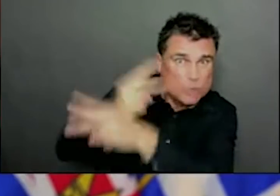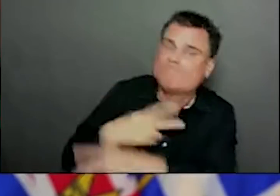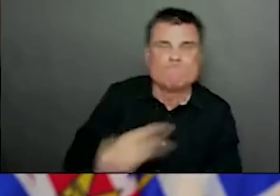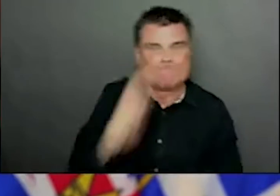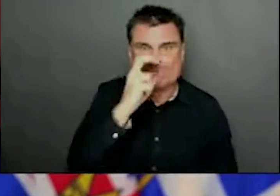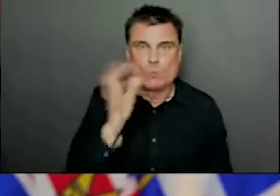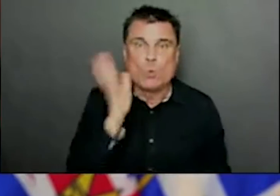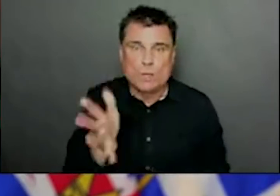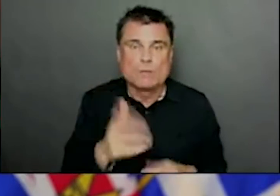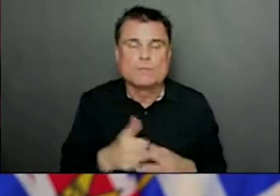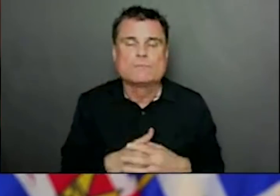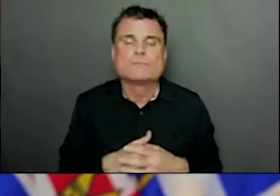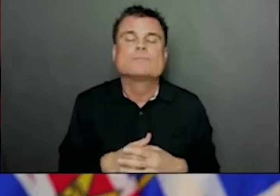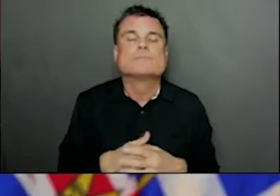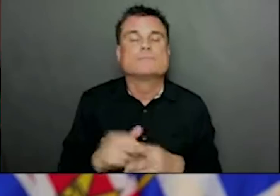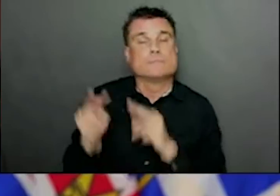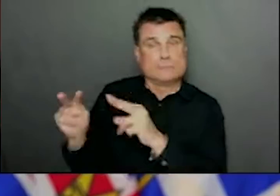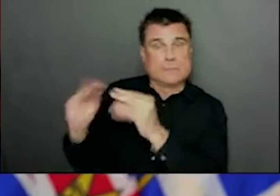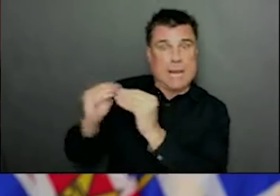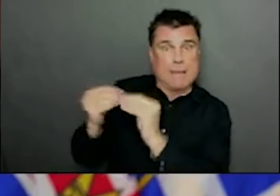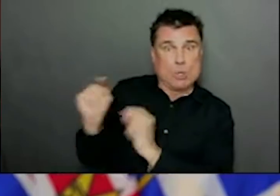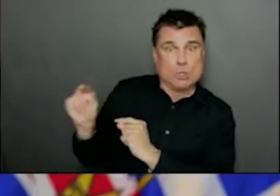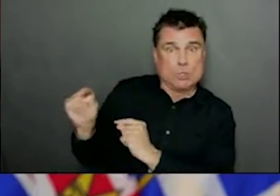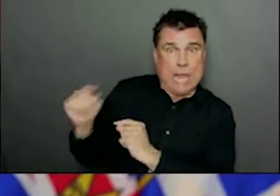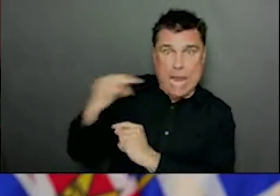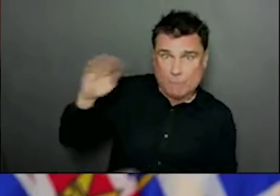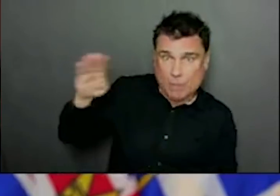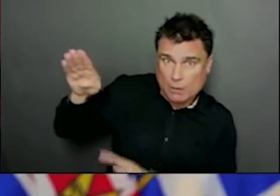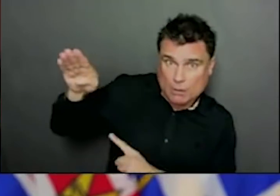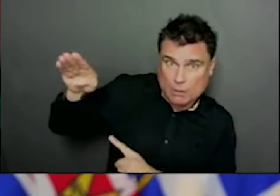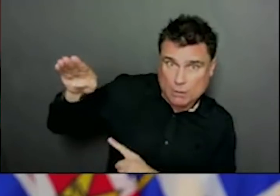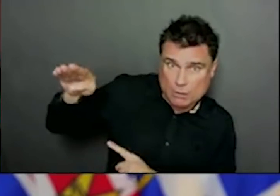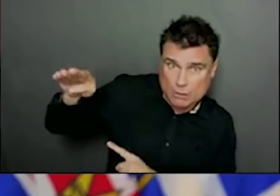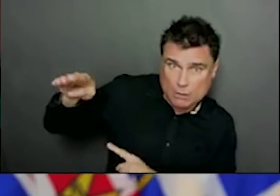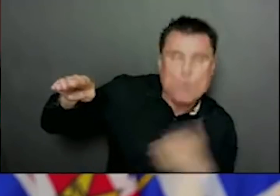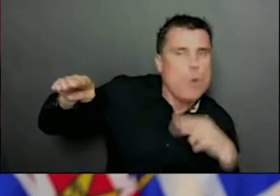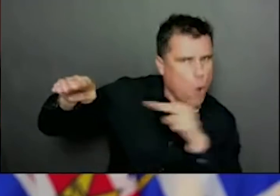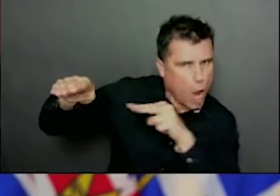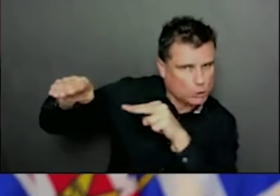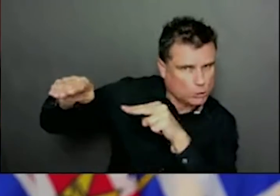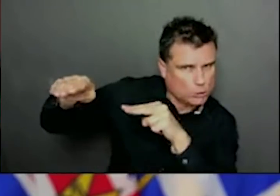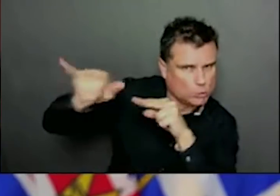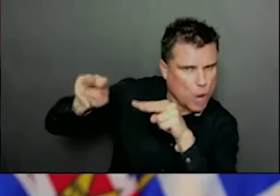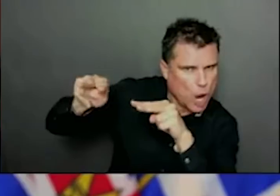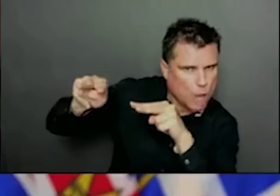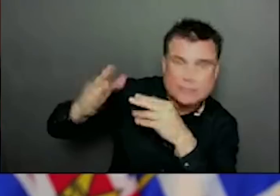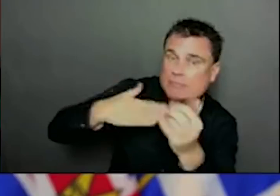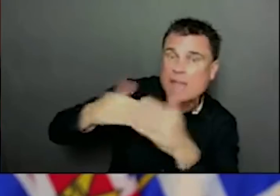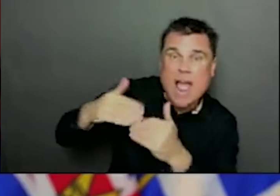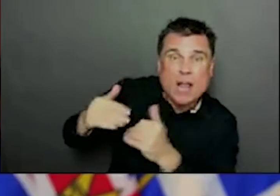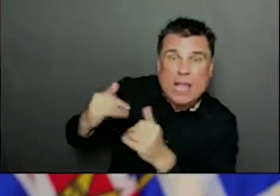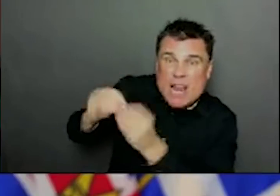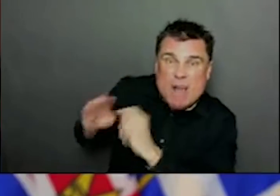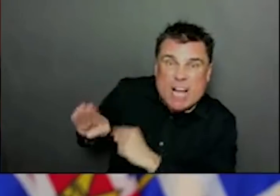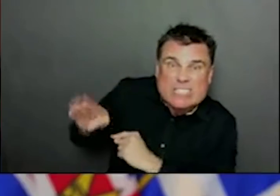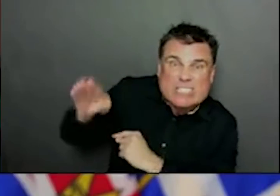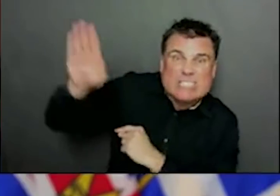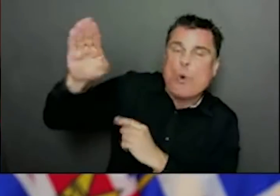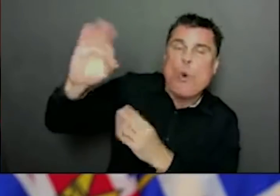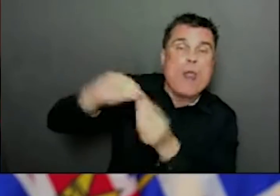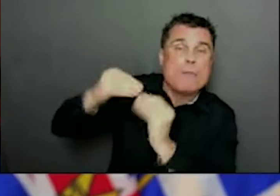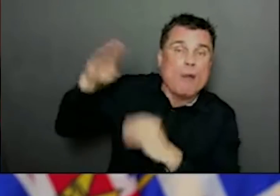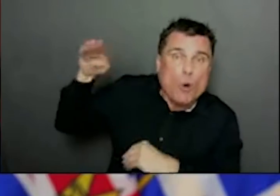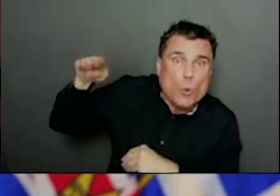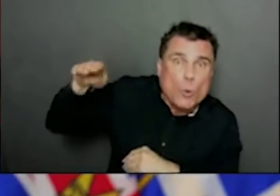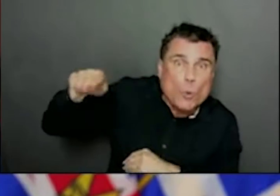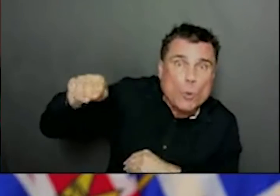impacts, we will monitor that as well. Right now, we need to hold the line. Our public health